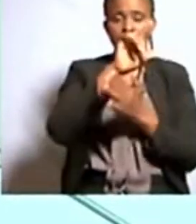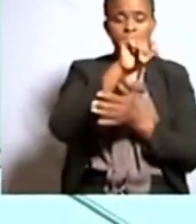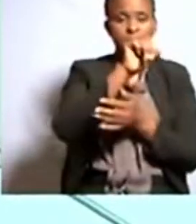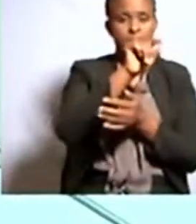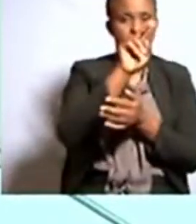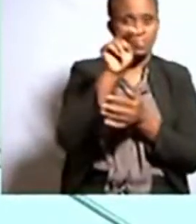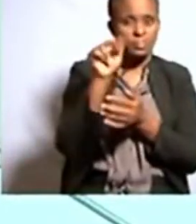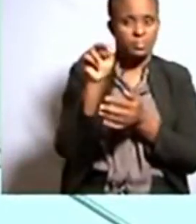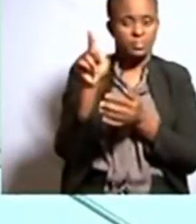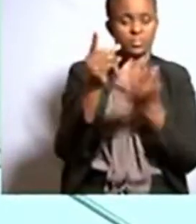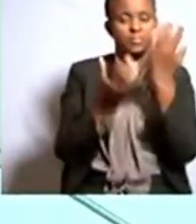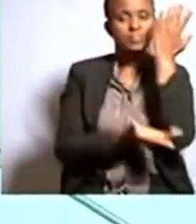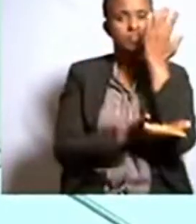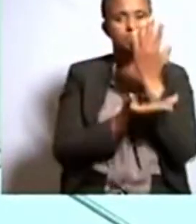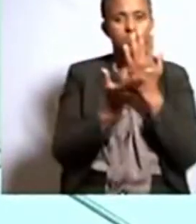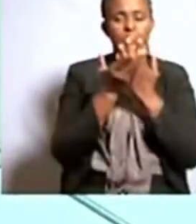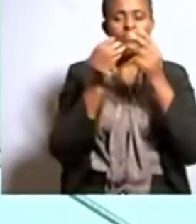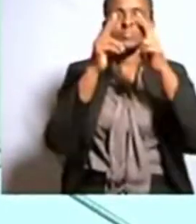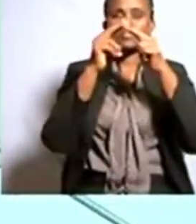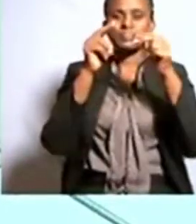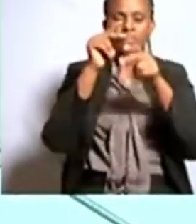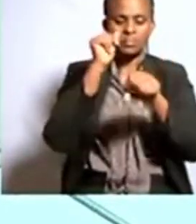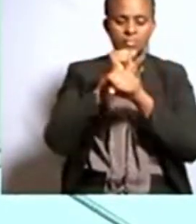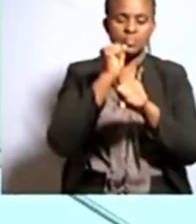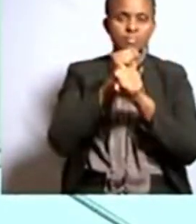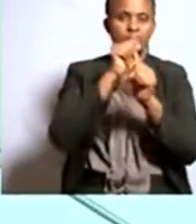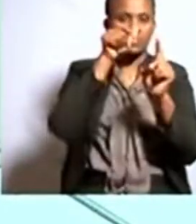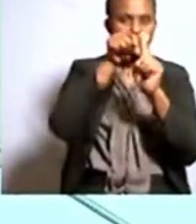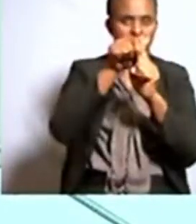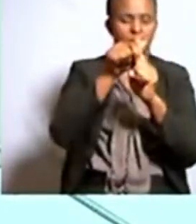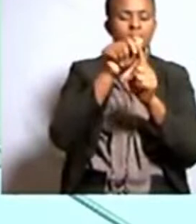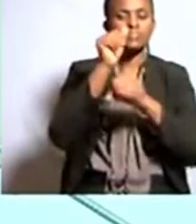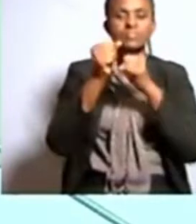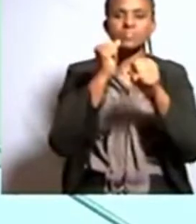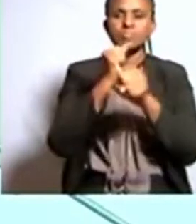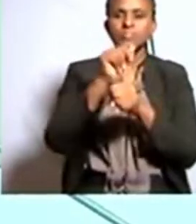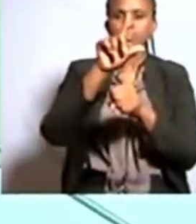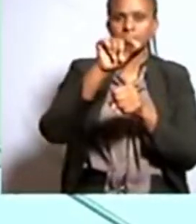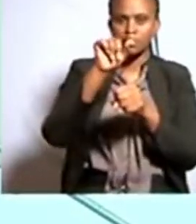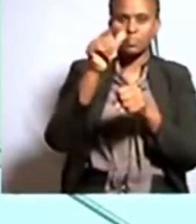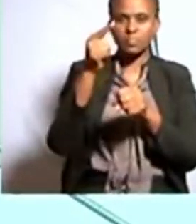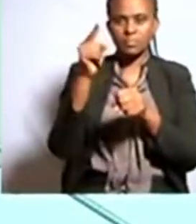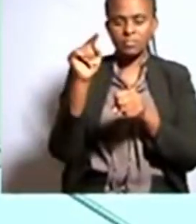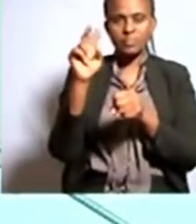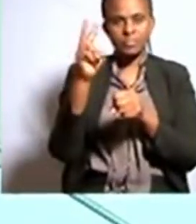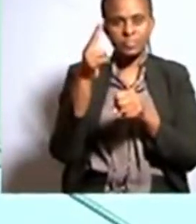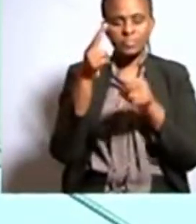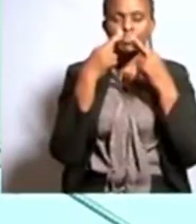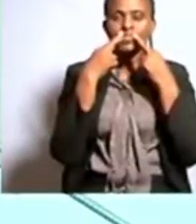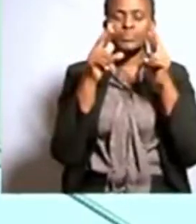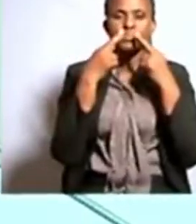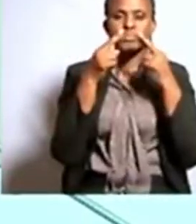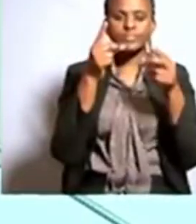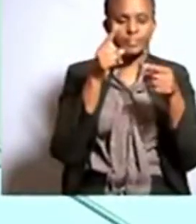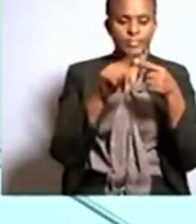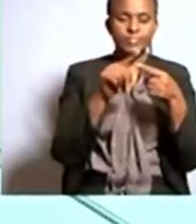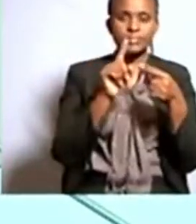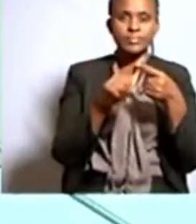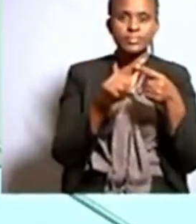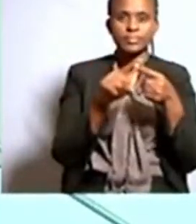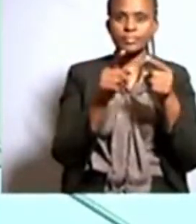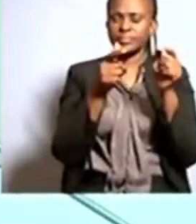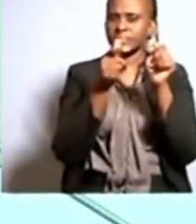that improved rural employment had achieved the target by 2021, while two outcomes, namely increase in cashew